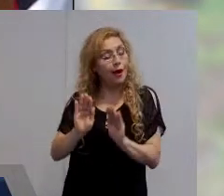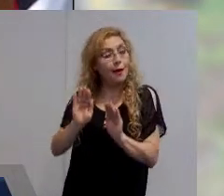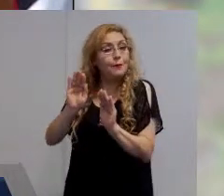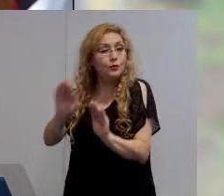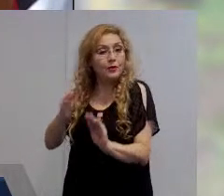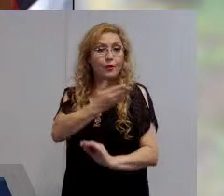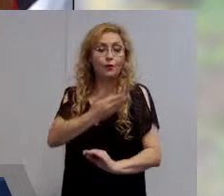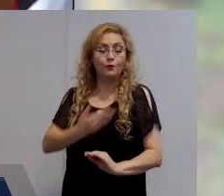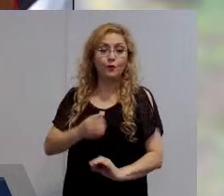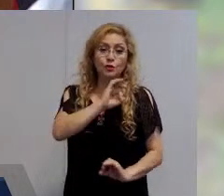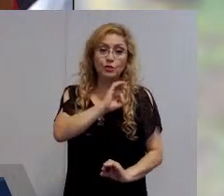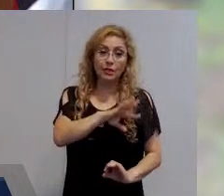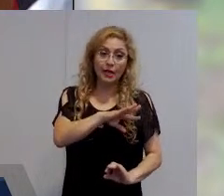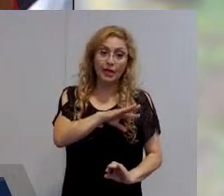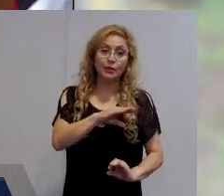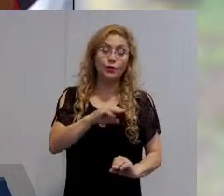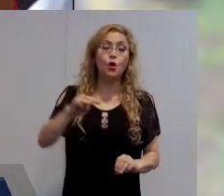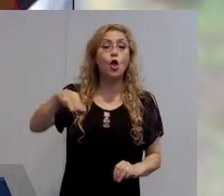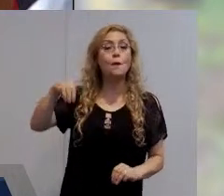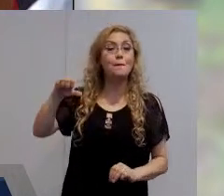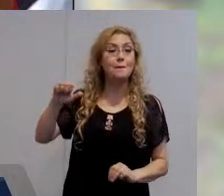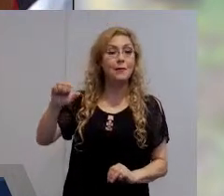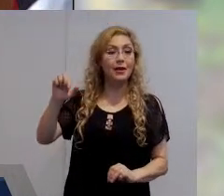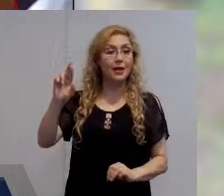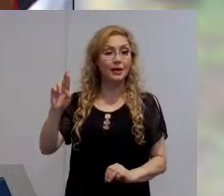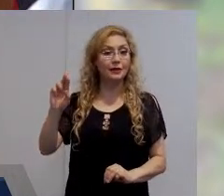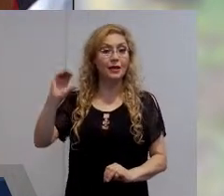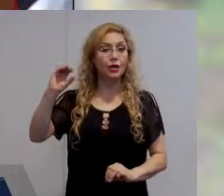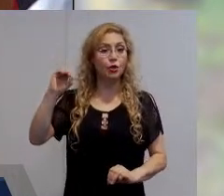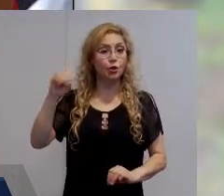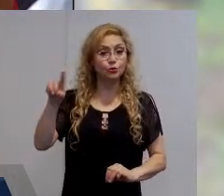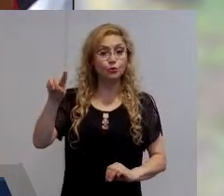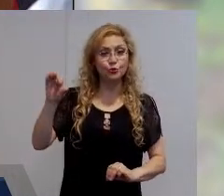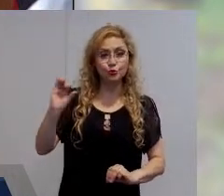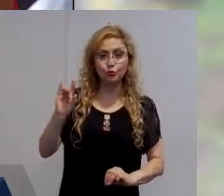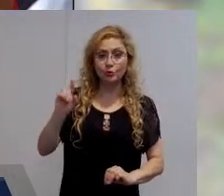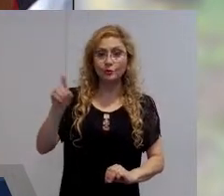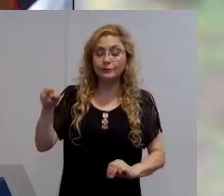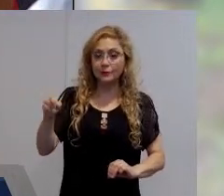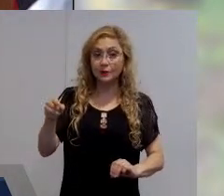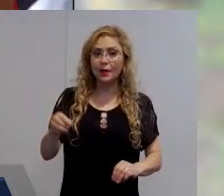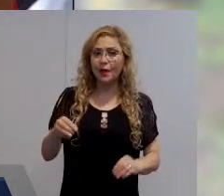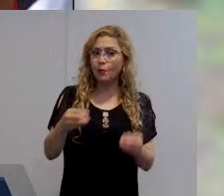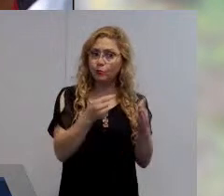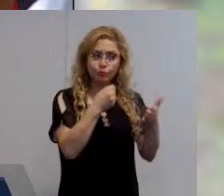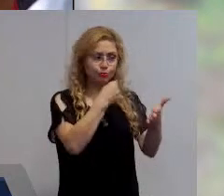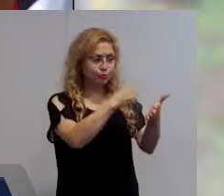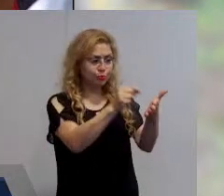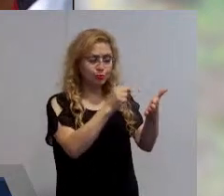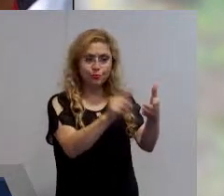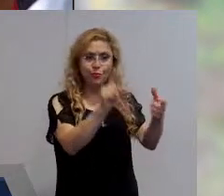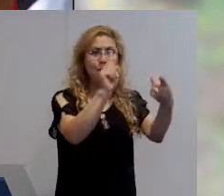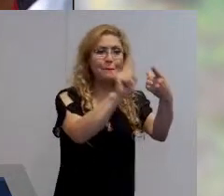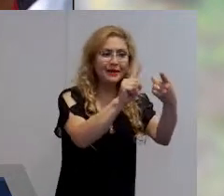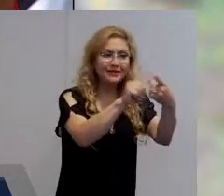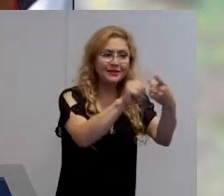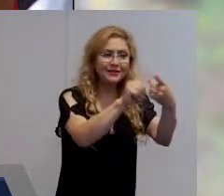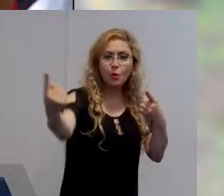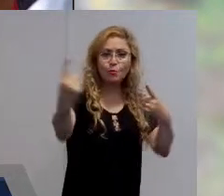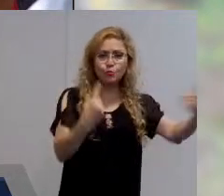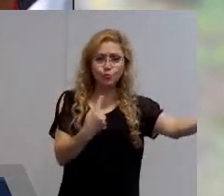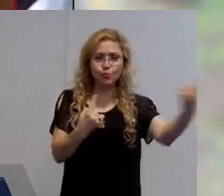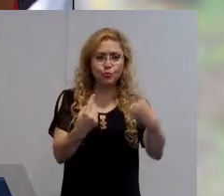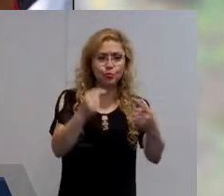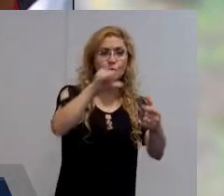Chile, Mercosur, CAC, and outstanding participants from the Caribbean, show how through